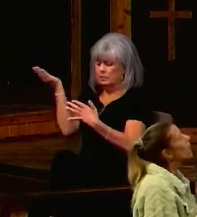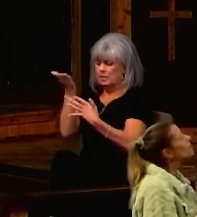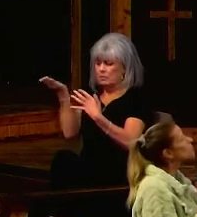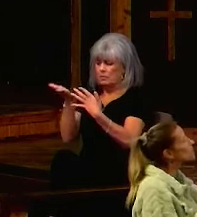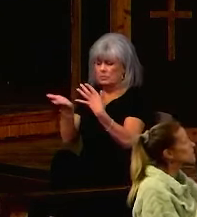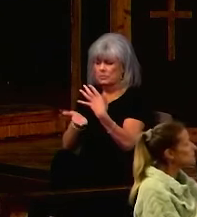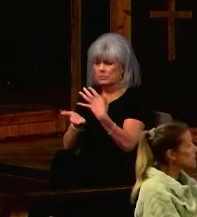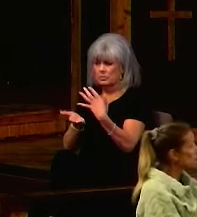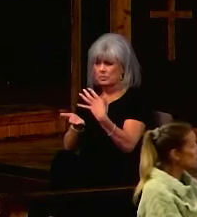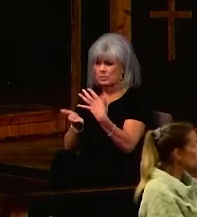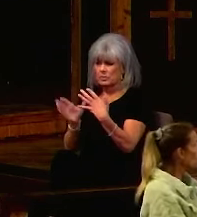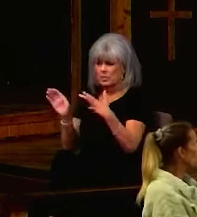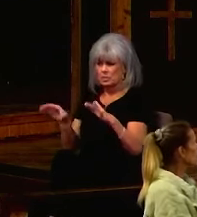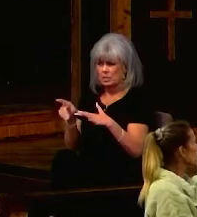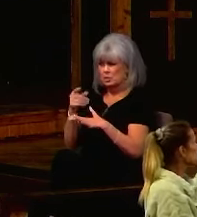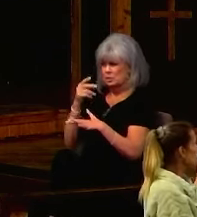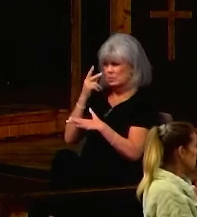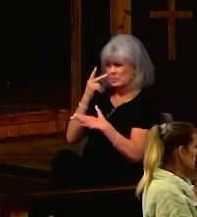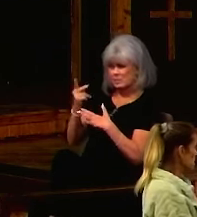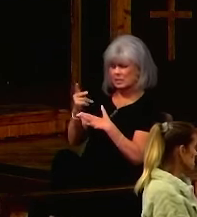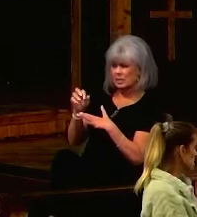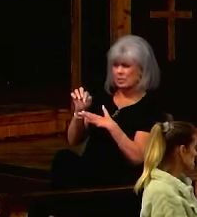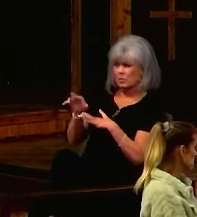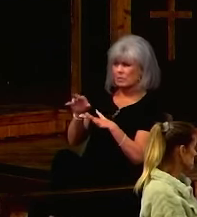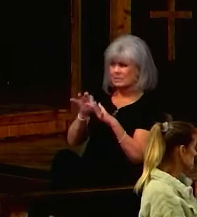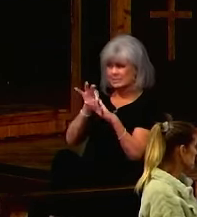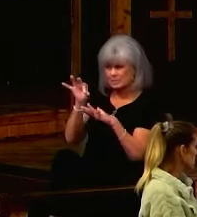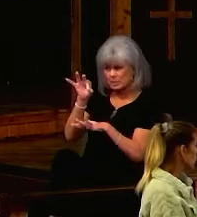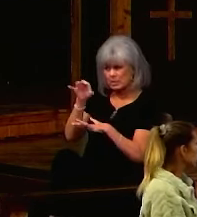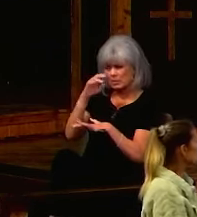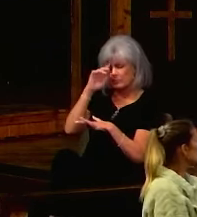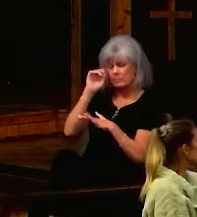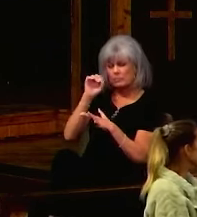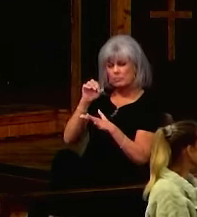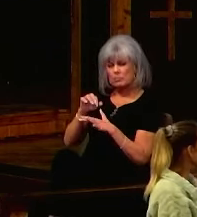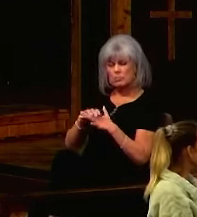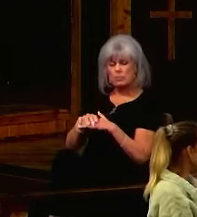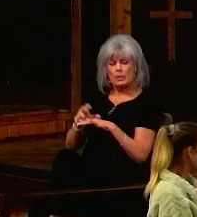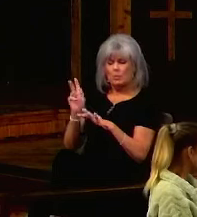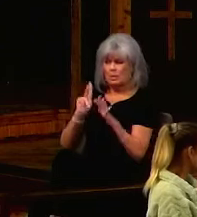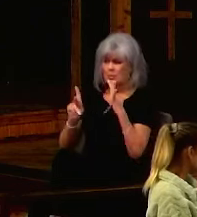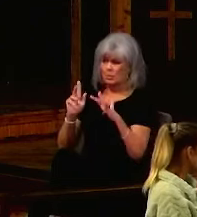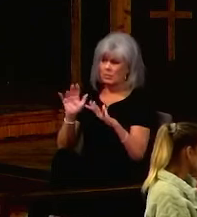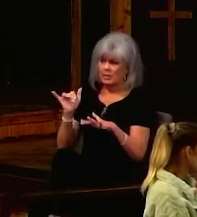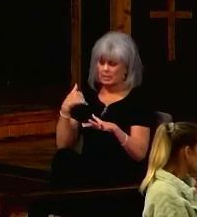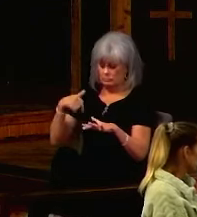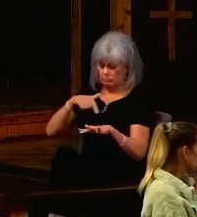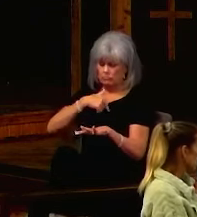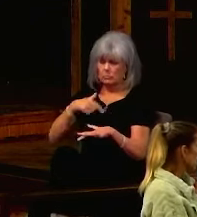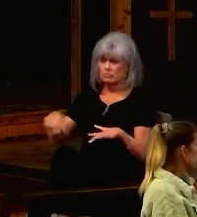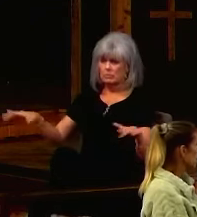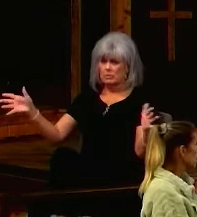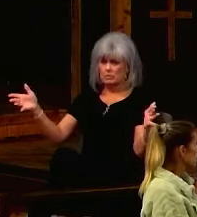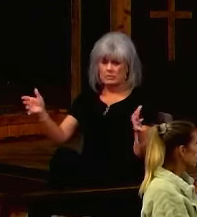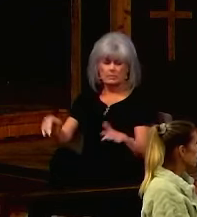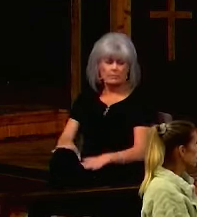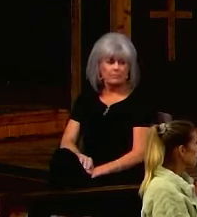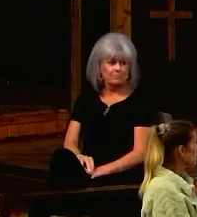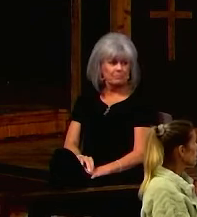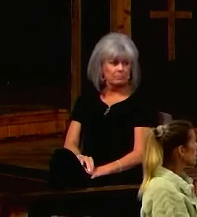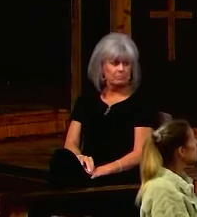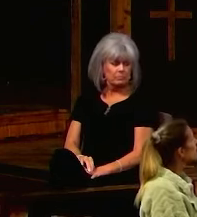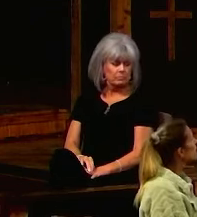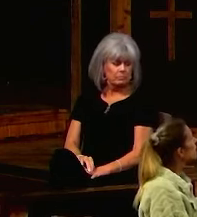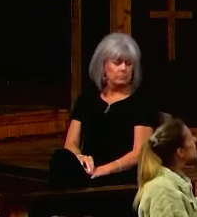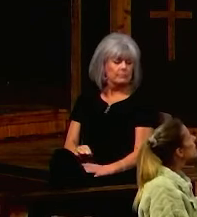did you actually see them, or were they spirits? Were actual they people witches? Like you and I? Actual